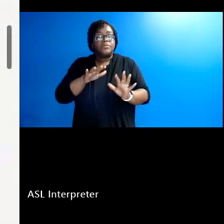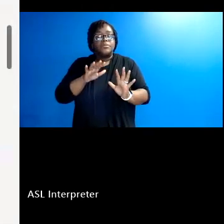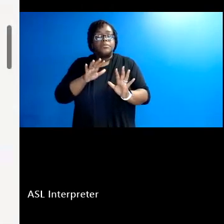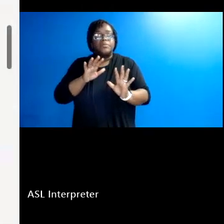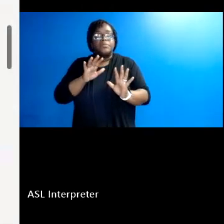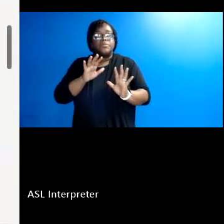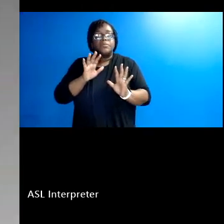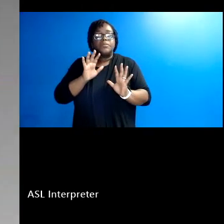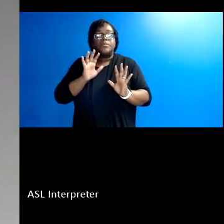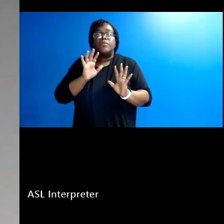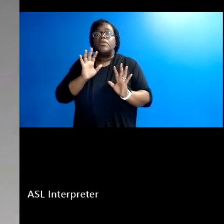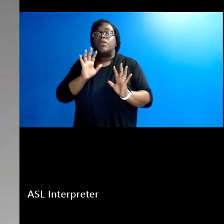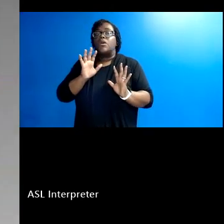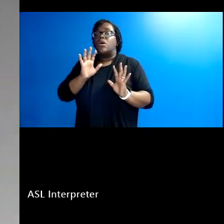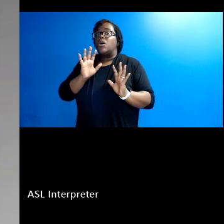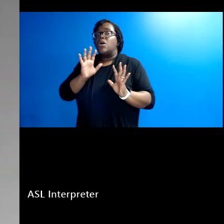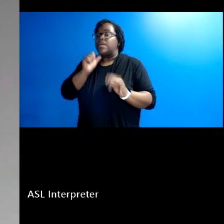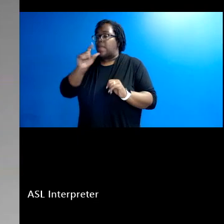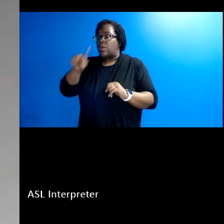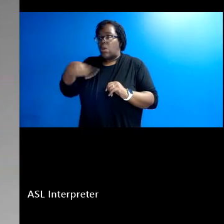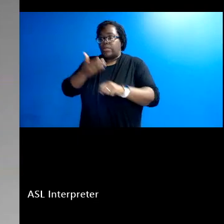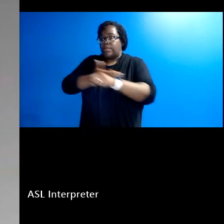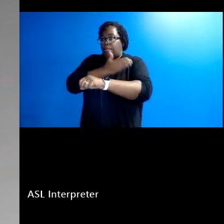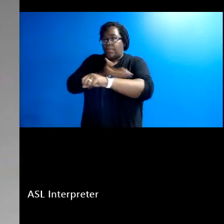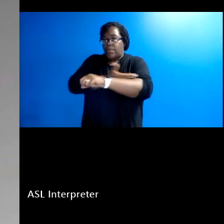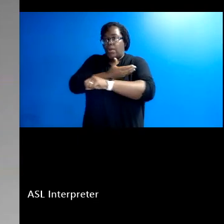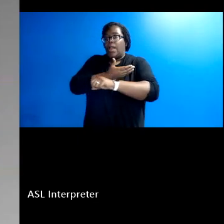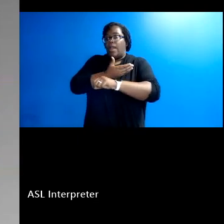Now, we're not just upgrading the cover conductor.